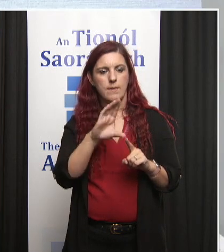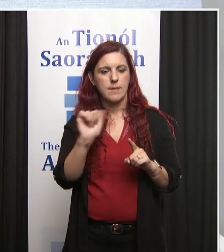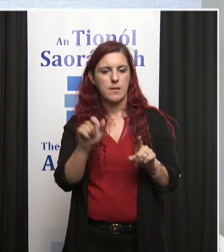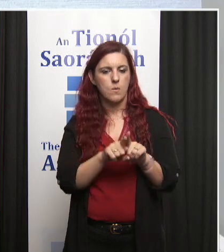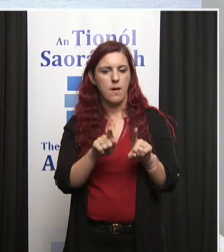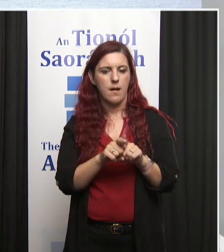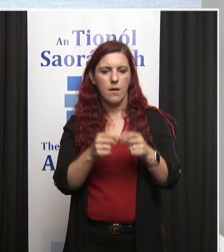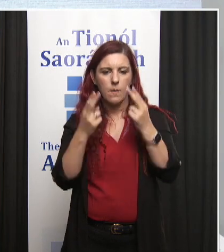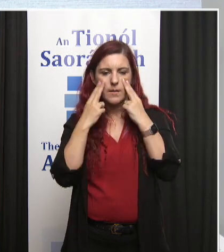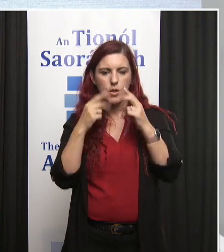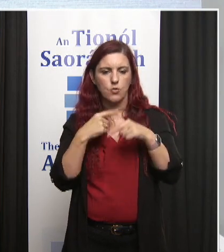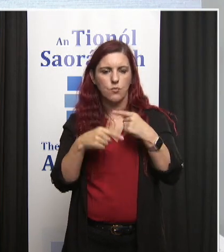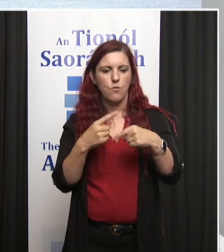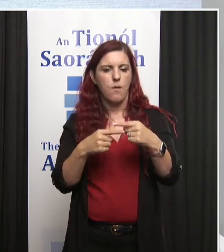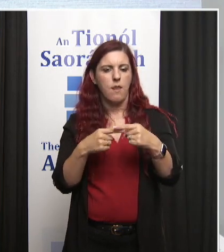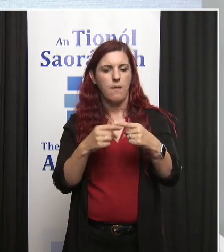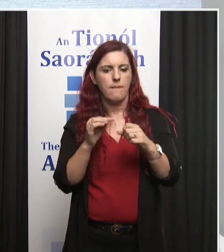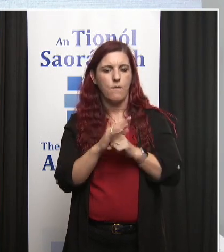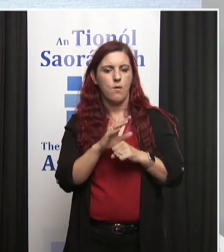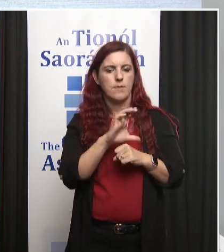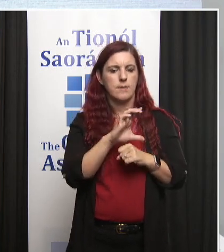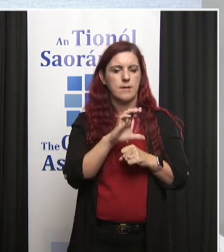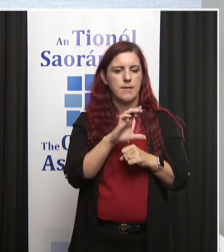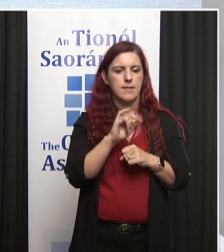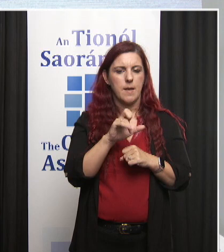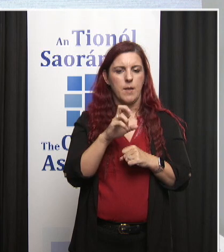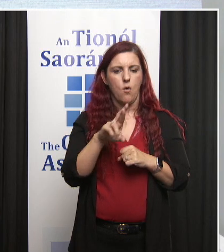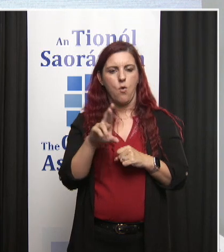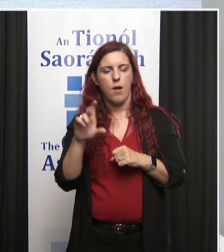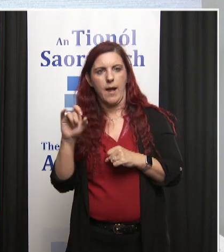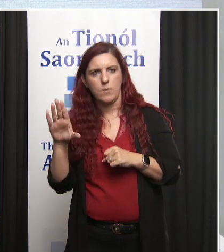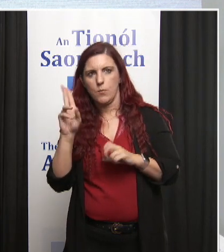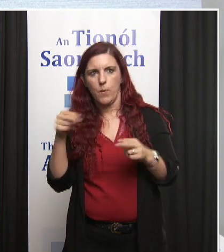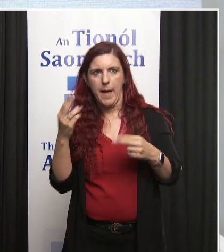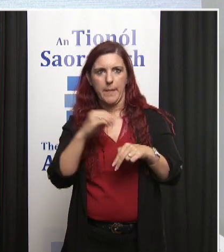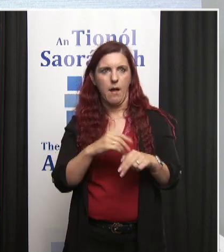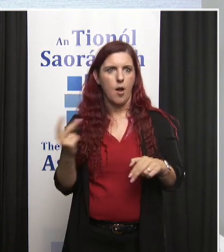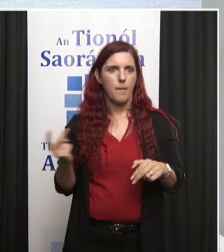to run for assembly or council, but not the two. It is